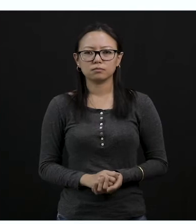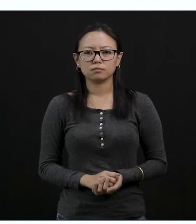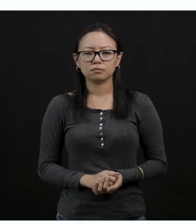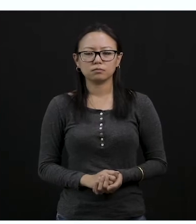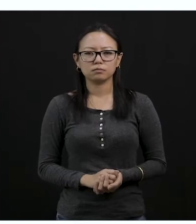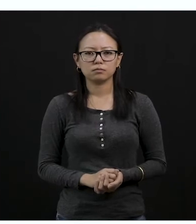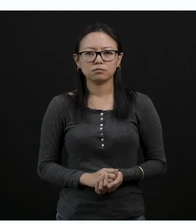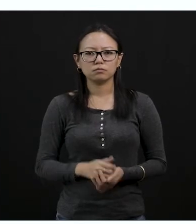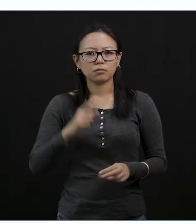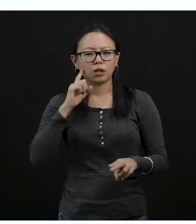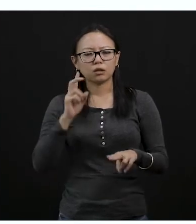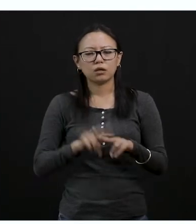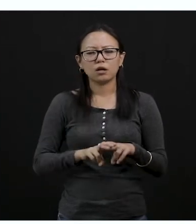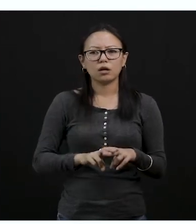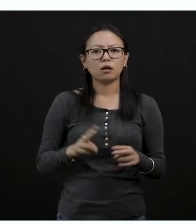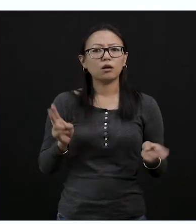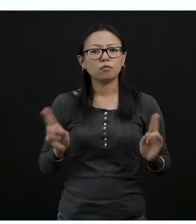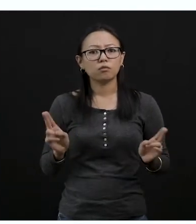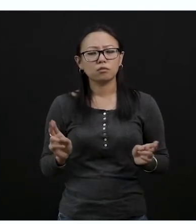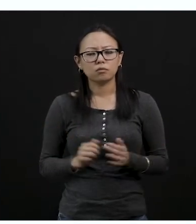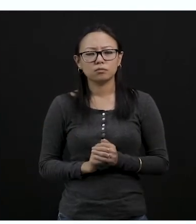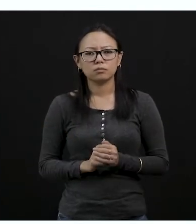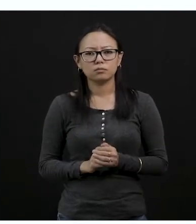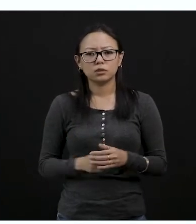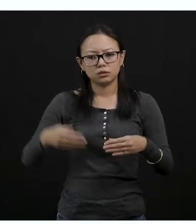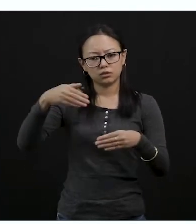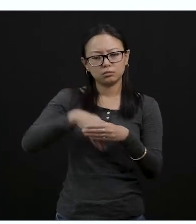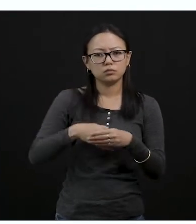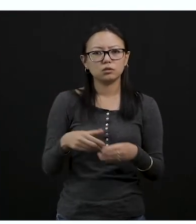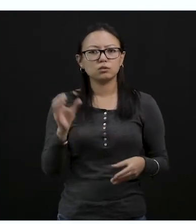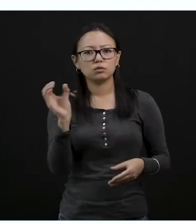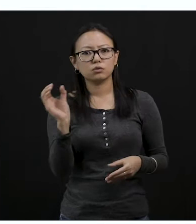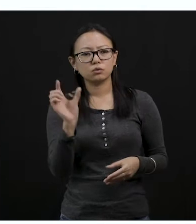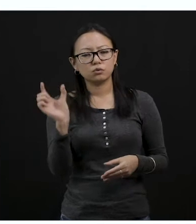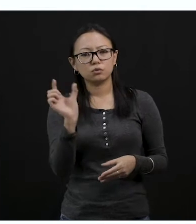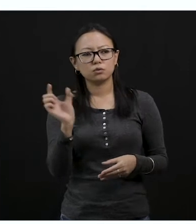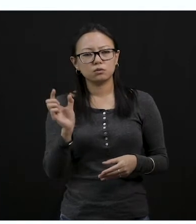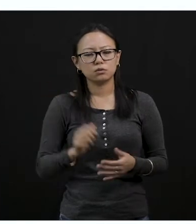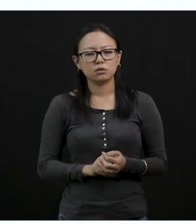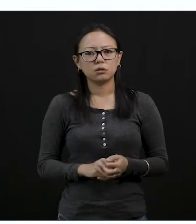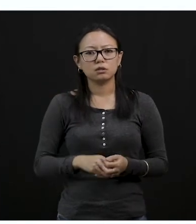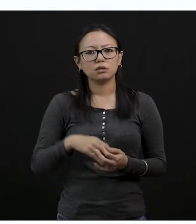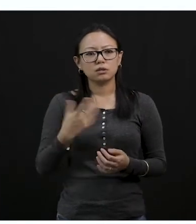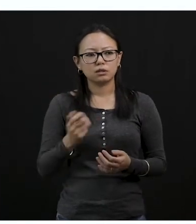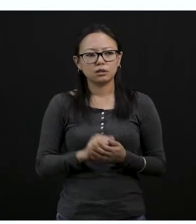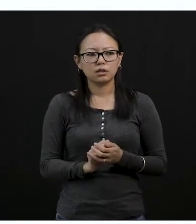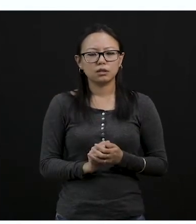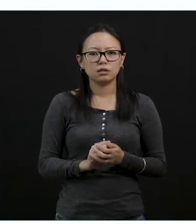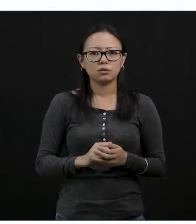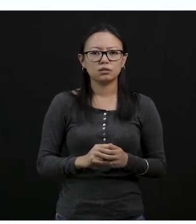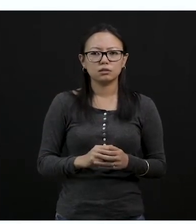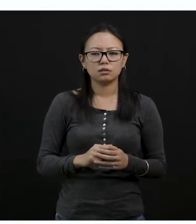if you're using the normal envelopes, then you have to put the stickers, okay,